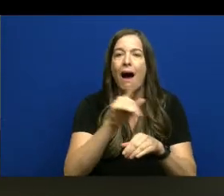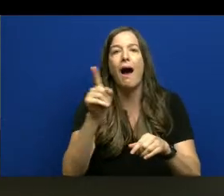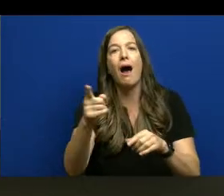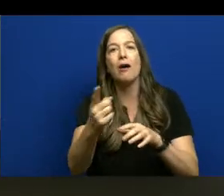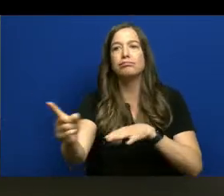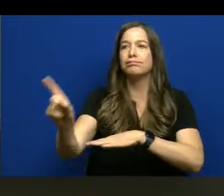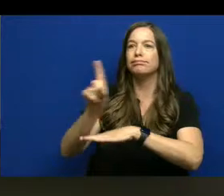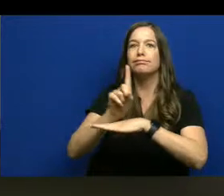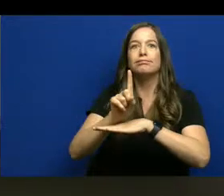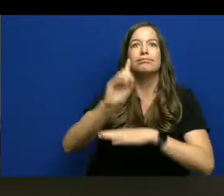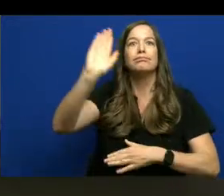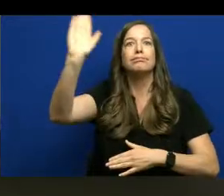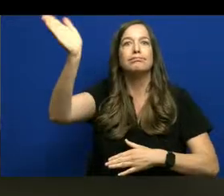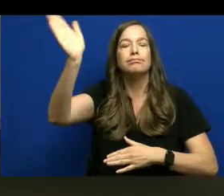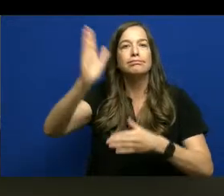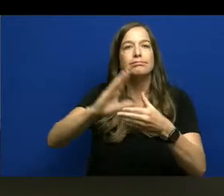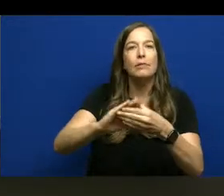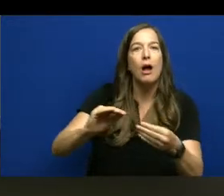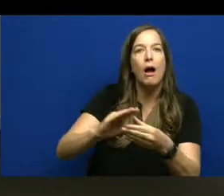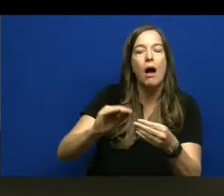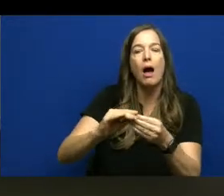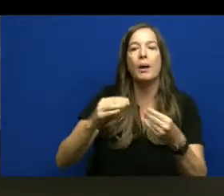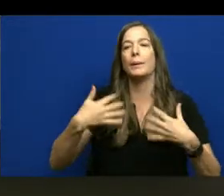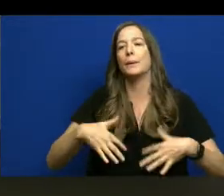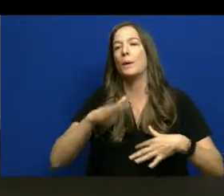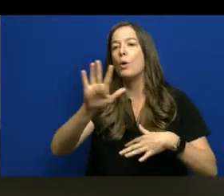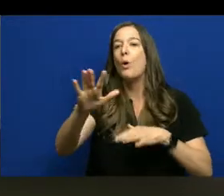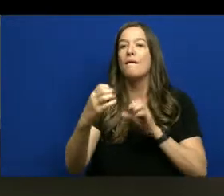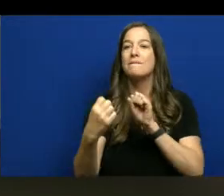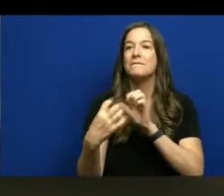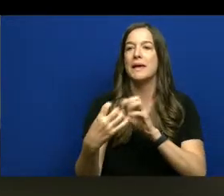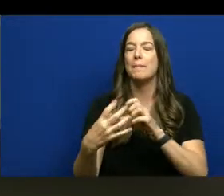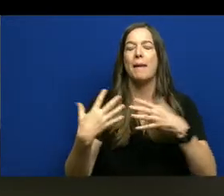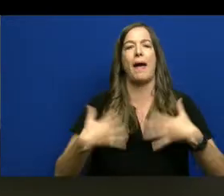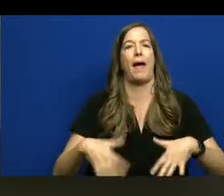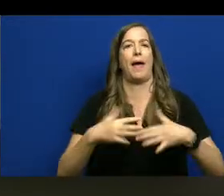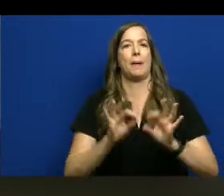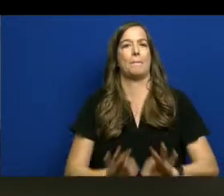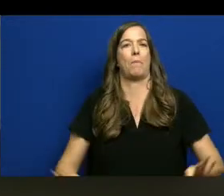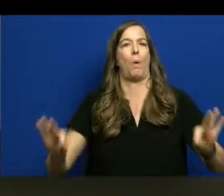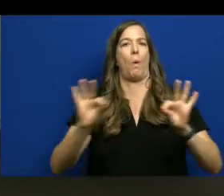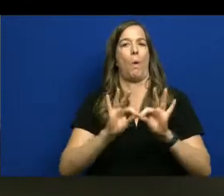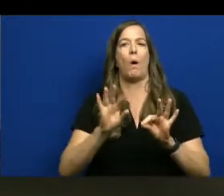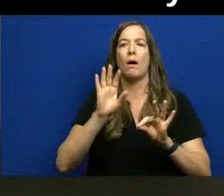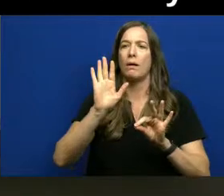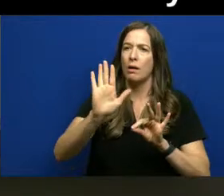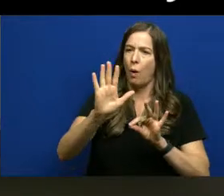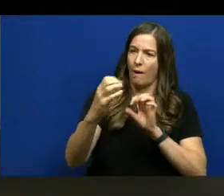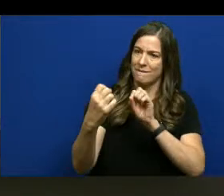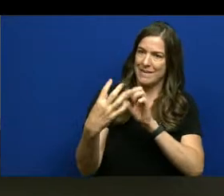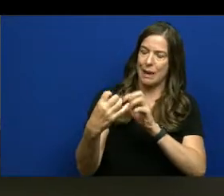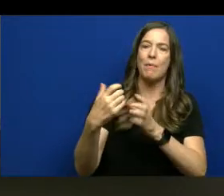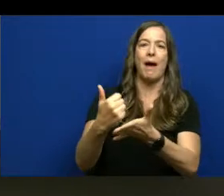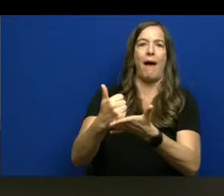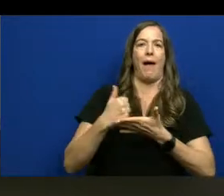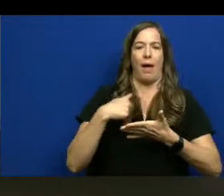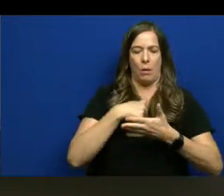Your feedback is valuable and helped us to identify some of those gaps. So thank you for